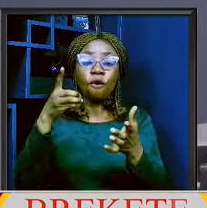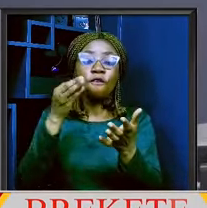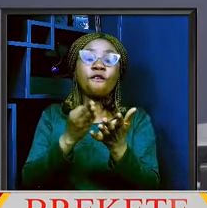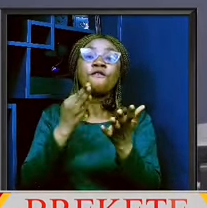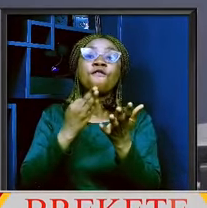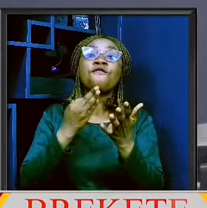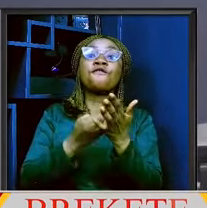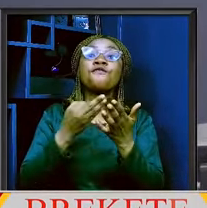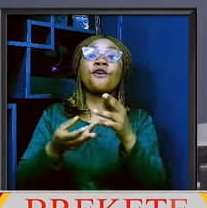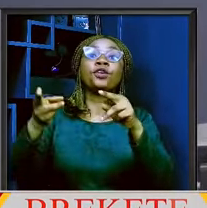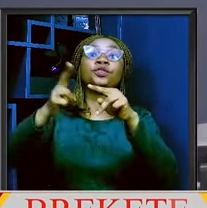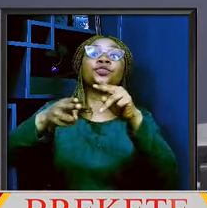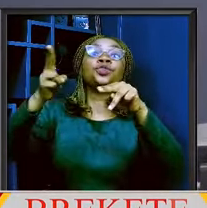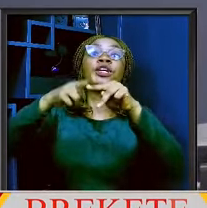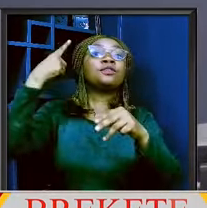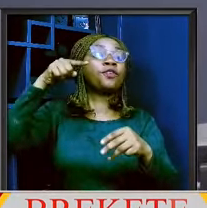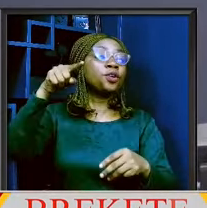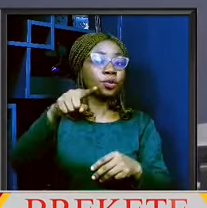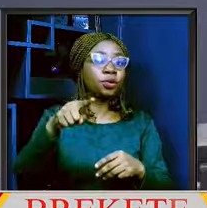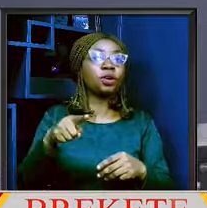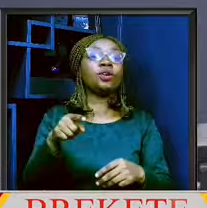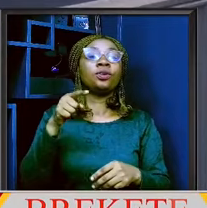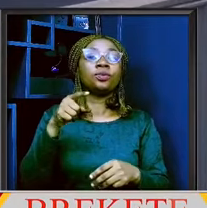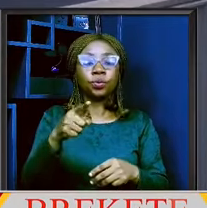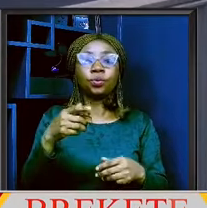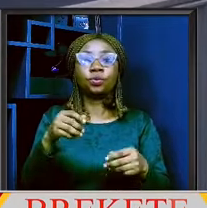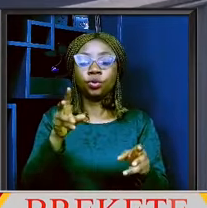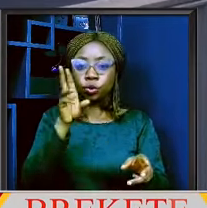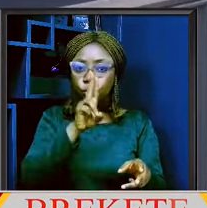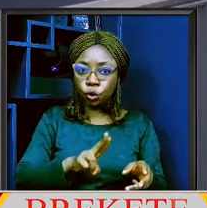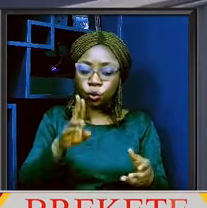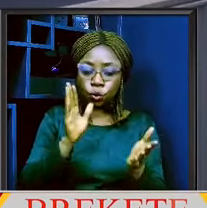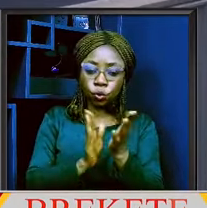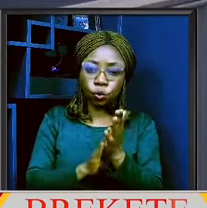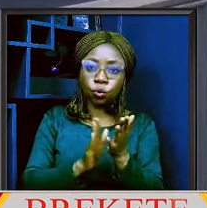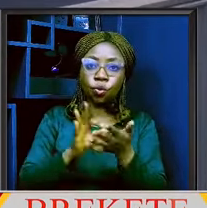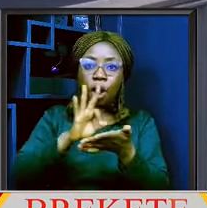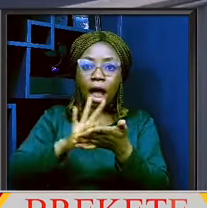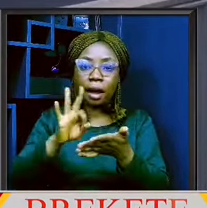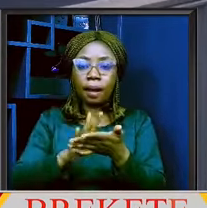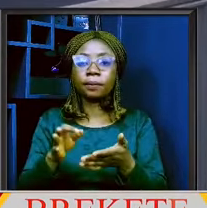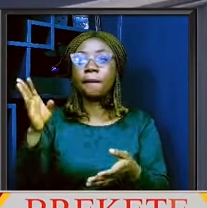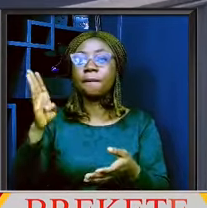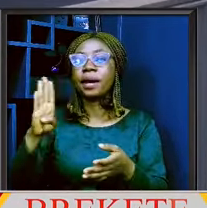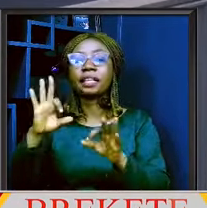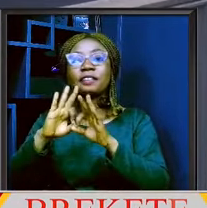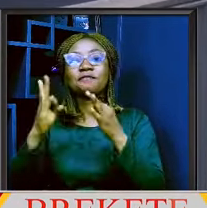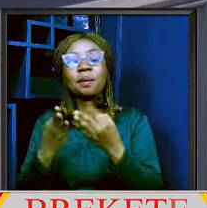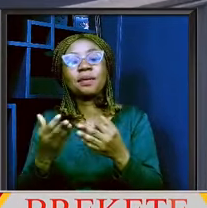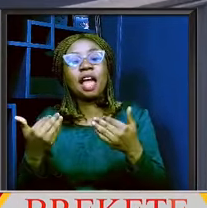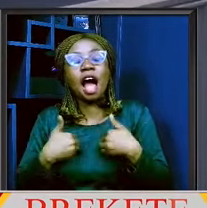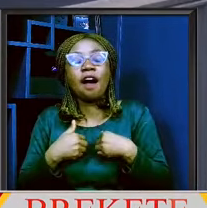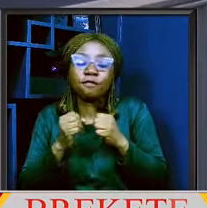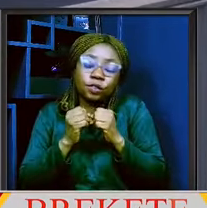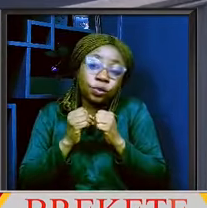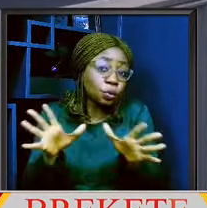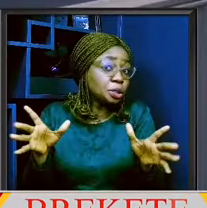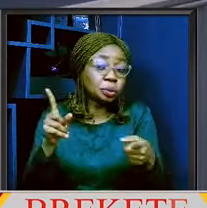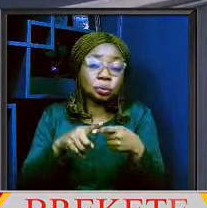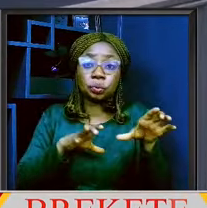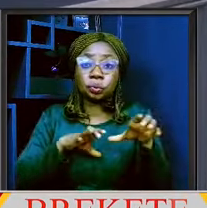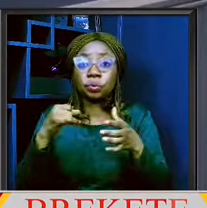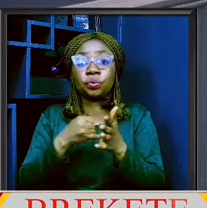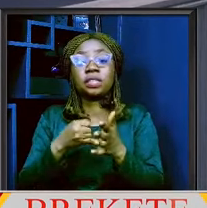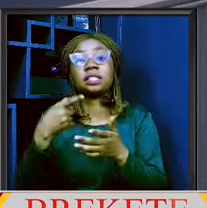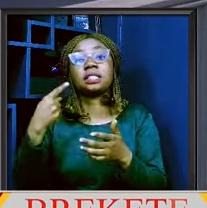Thank you, sir. Then go una go give the school's account. Yes. Brekete Family has nothing to do with the account or the